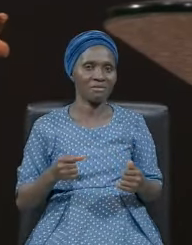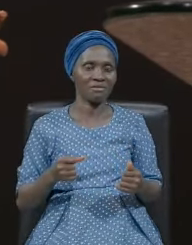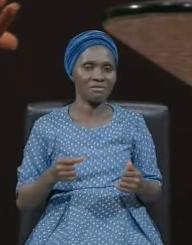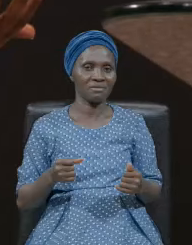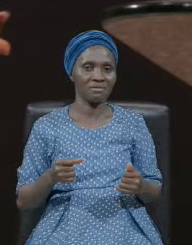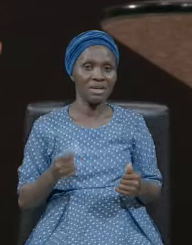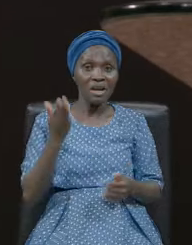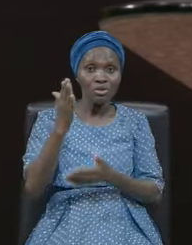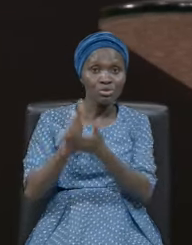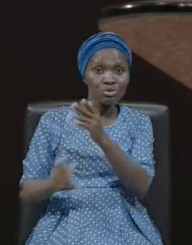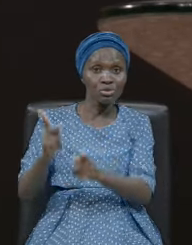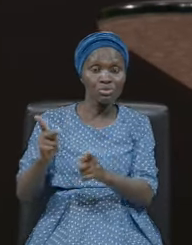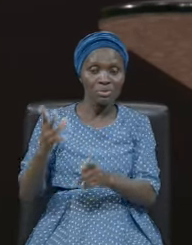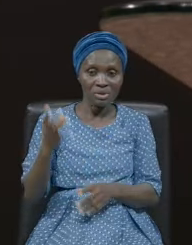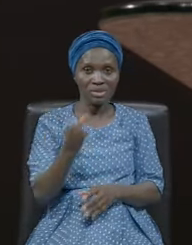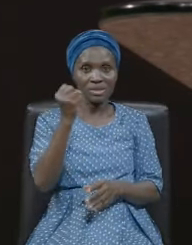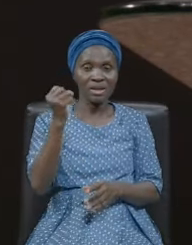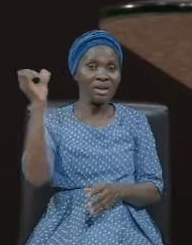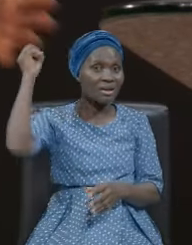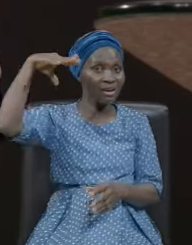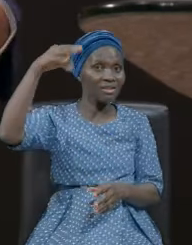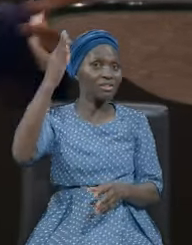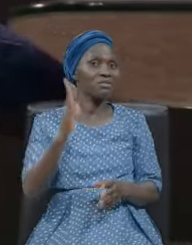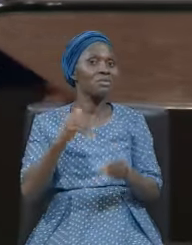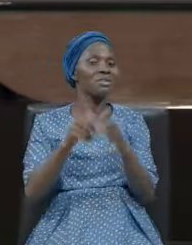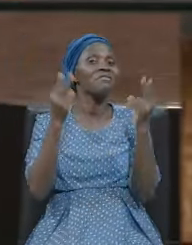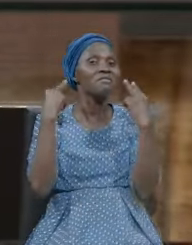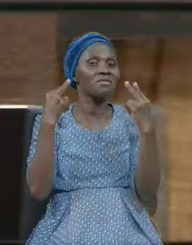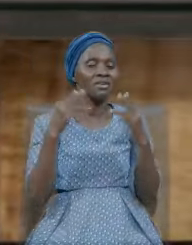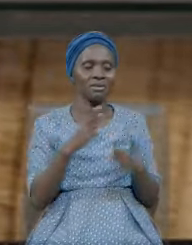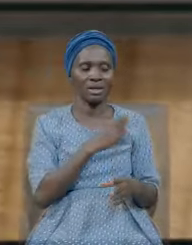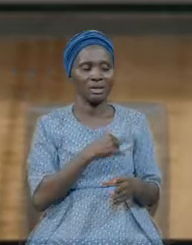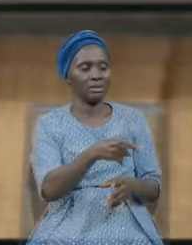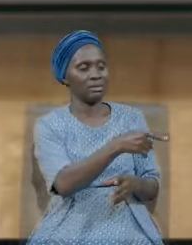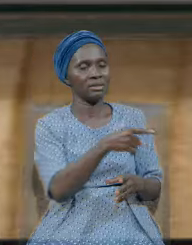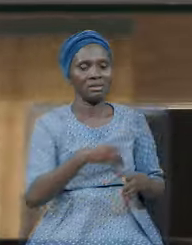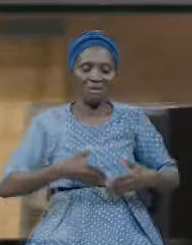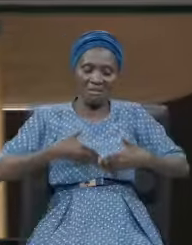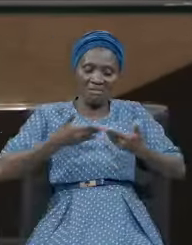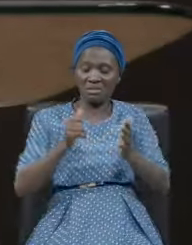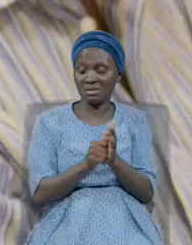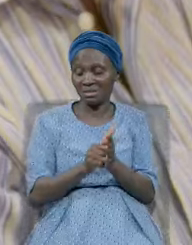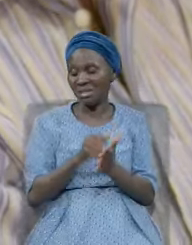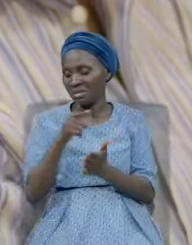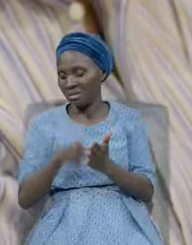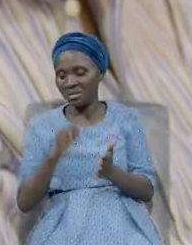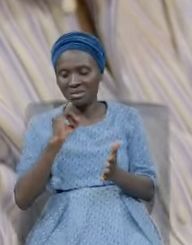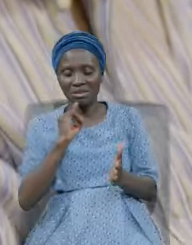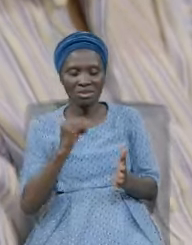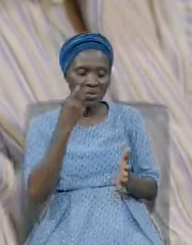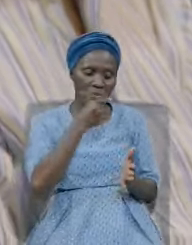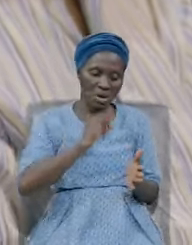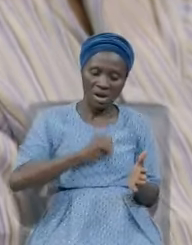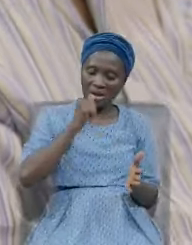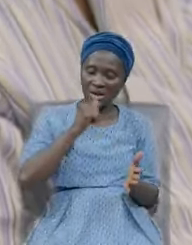the grace of God in vain. And they say, this is who I am, and this is what I'm doing, and this is what I will